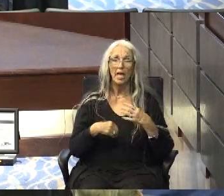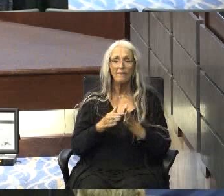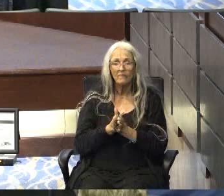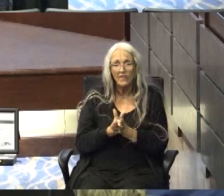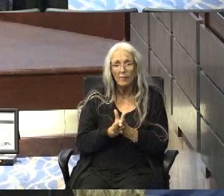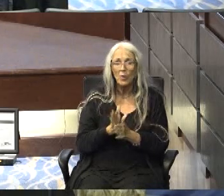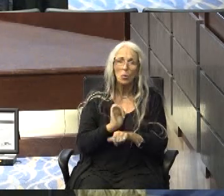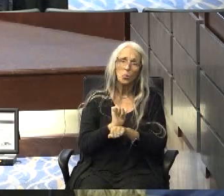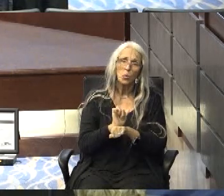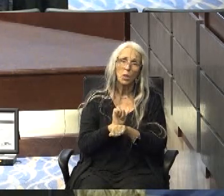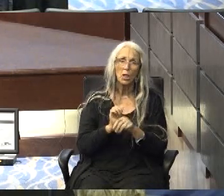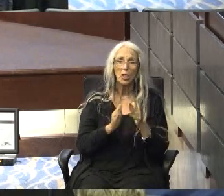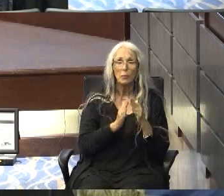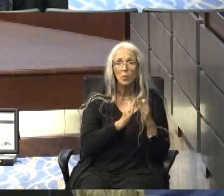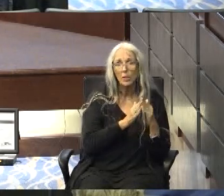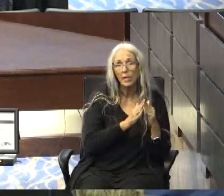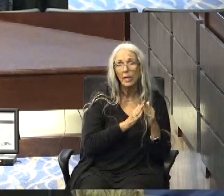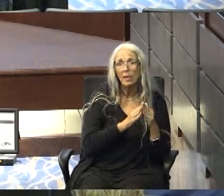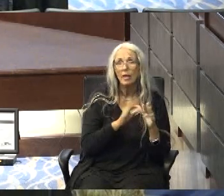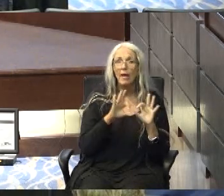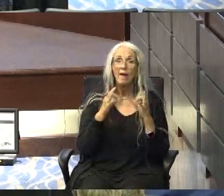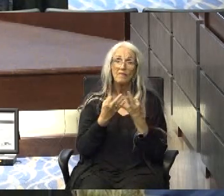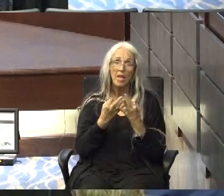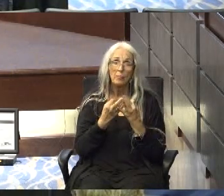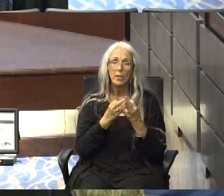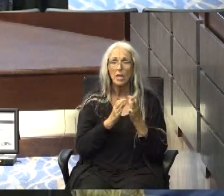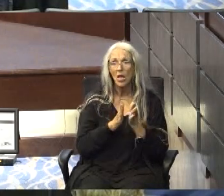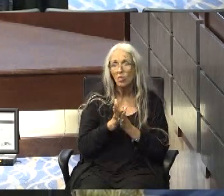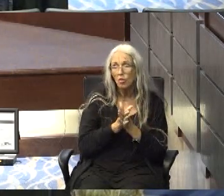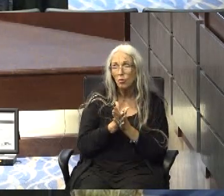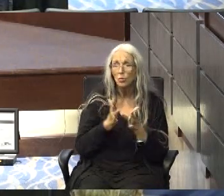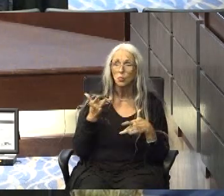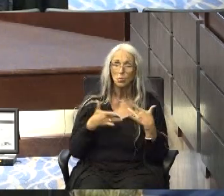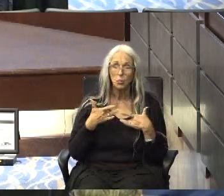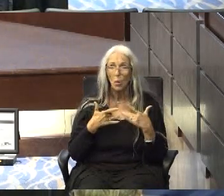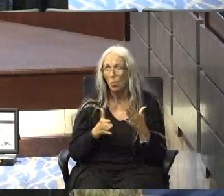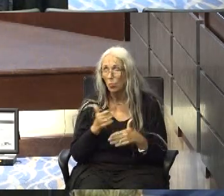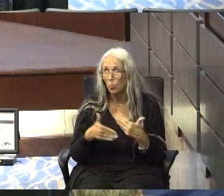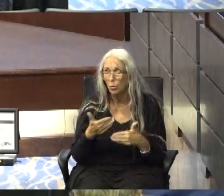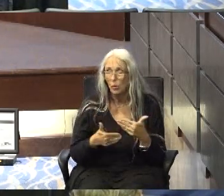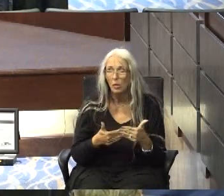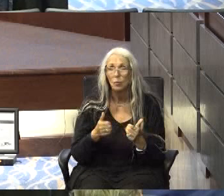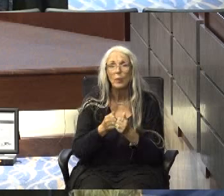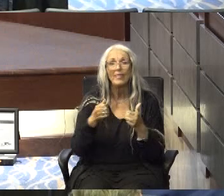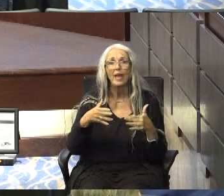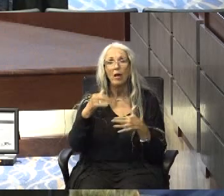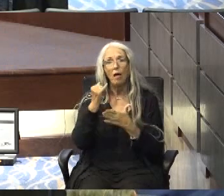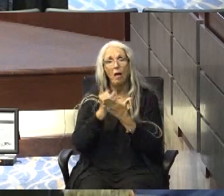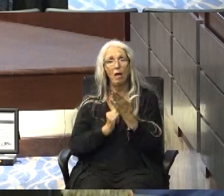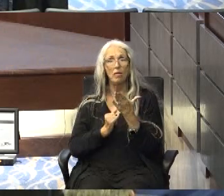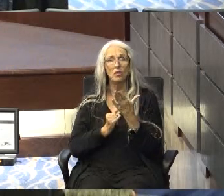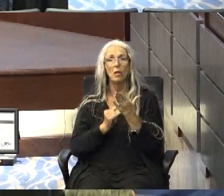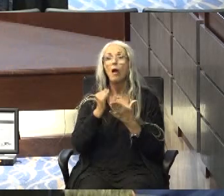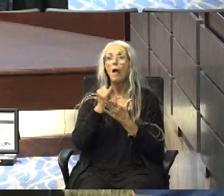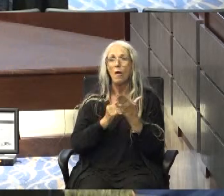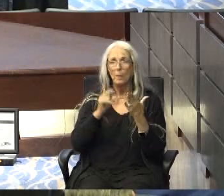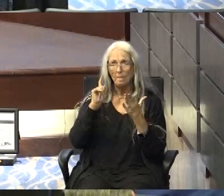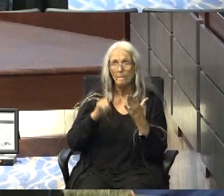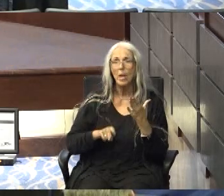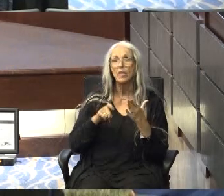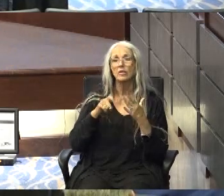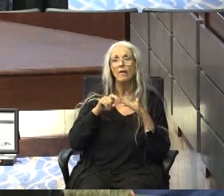working community, a growing community, a family community, a thriving community without a place for artists and art to flourish.